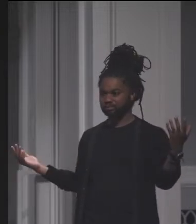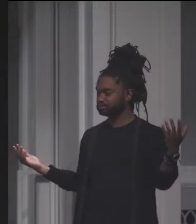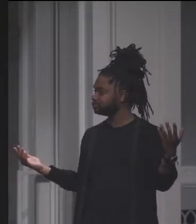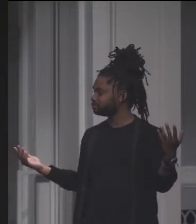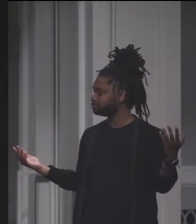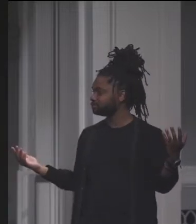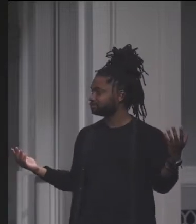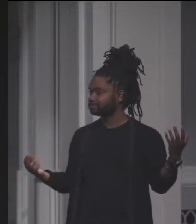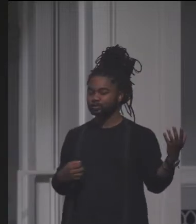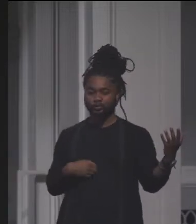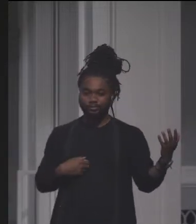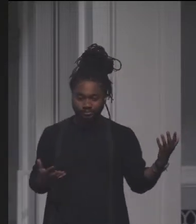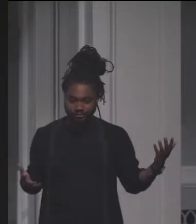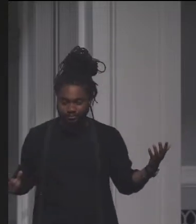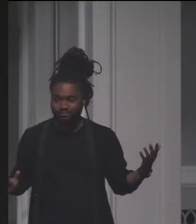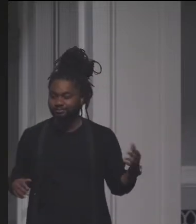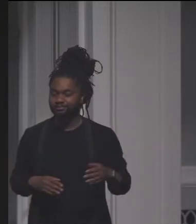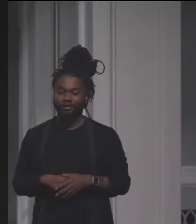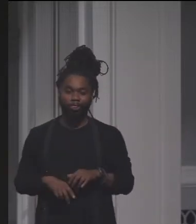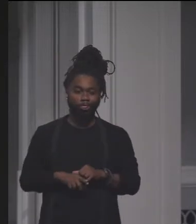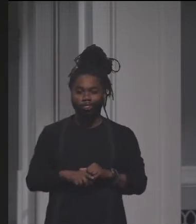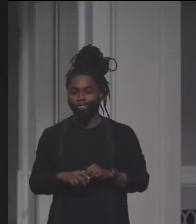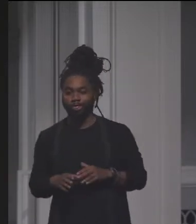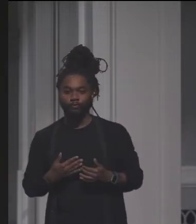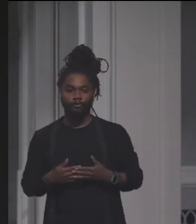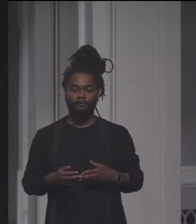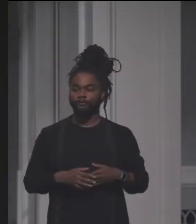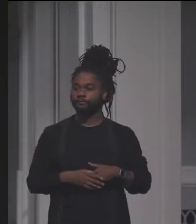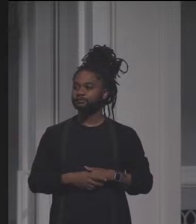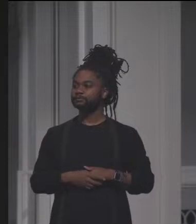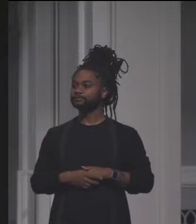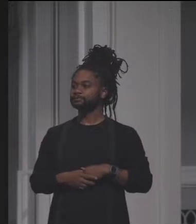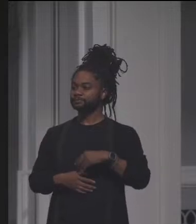sorry, yes, insert X, whatever, you know.